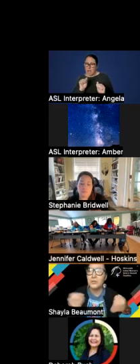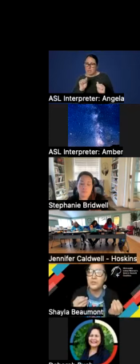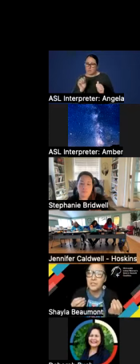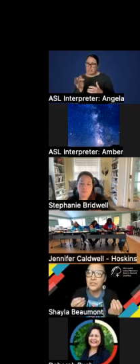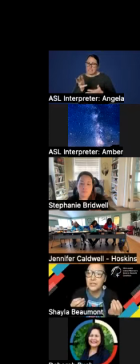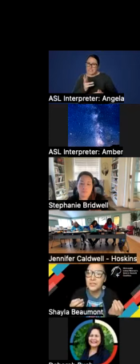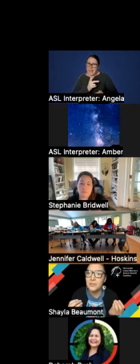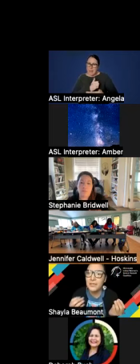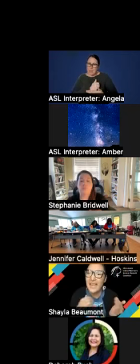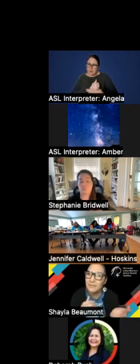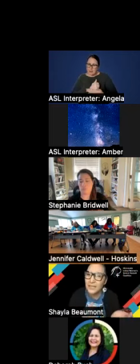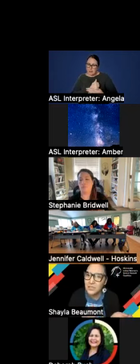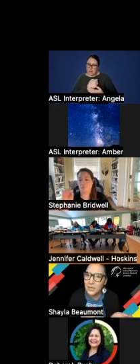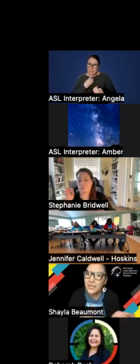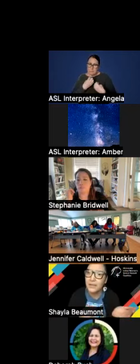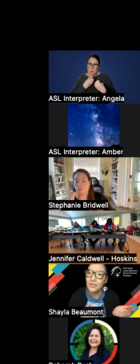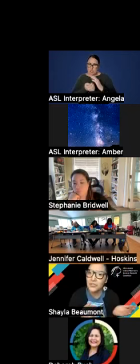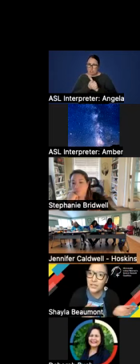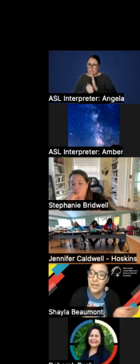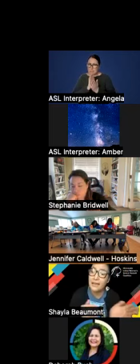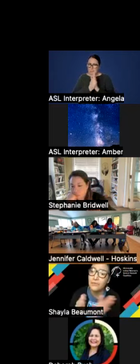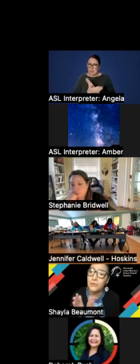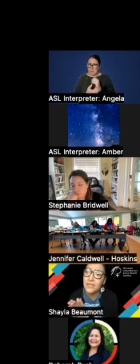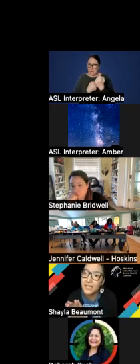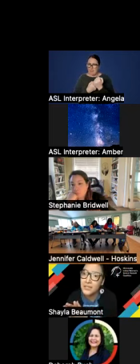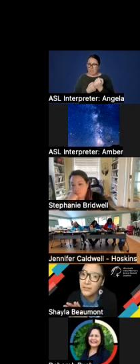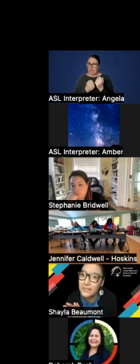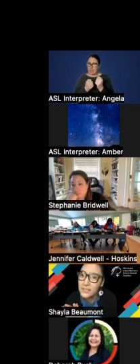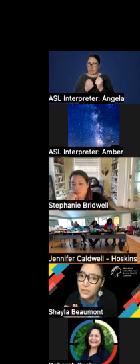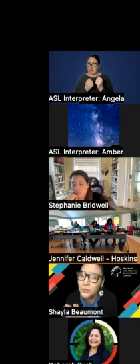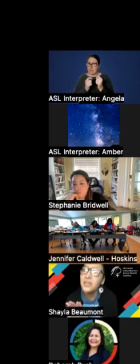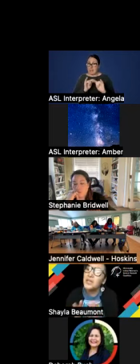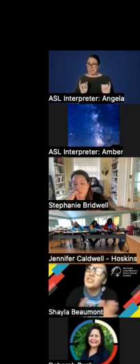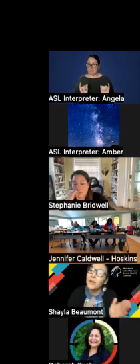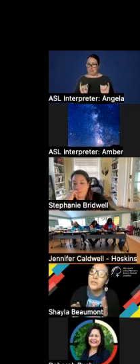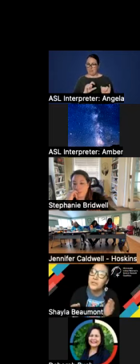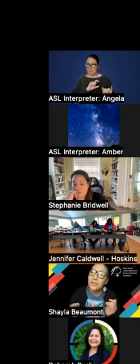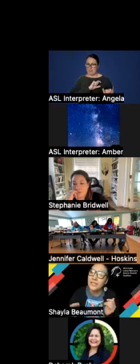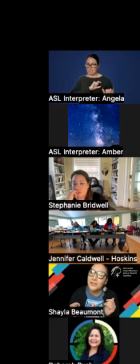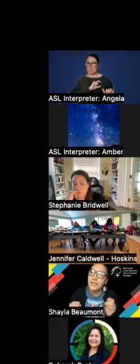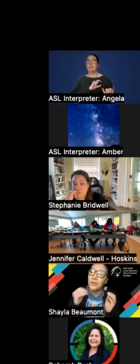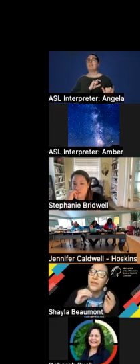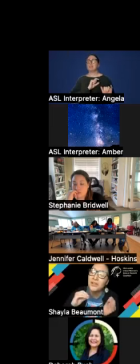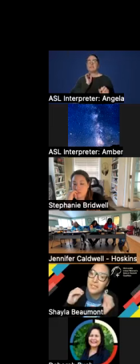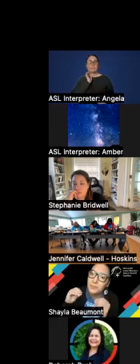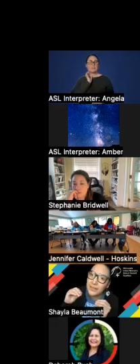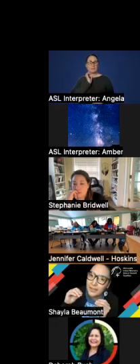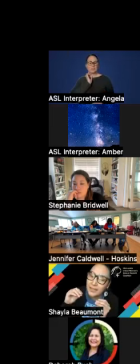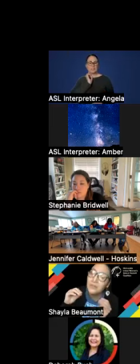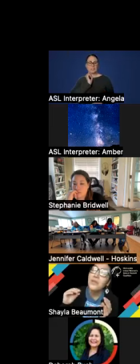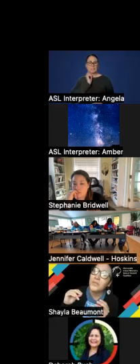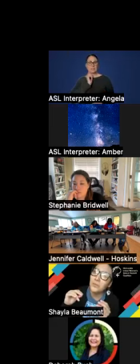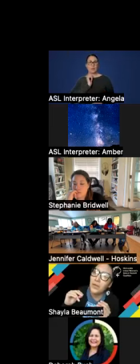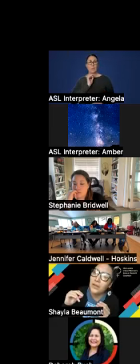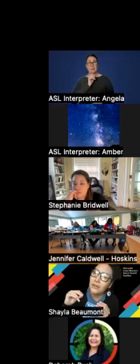those emotional skills to be an advocate as well, like making sure that they have those side of services too. So I was Right. also thinking of like where they could be spread